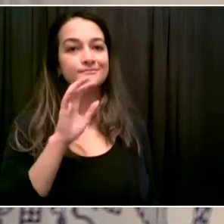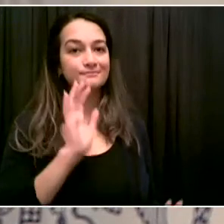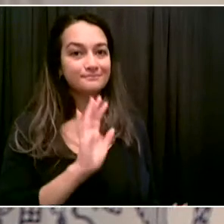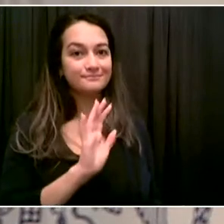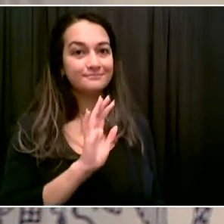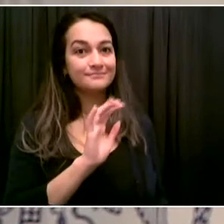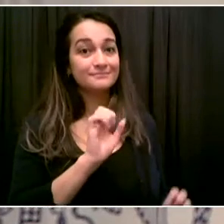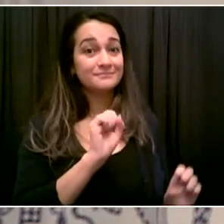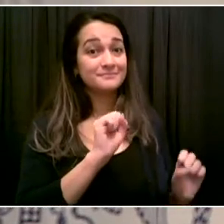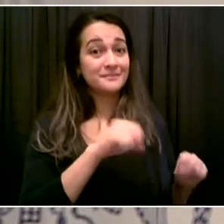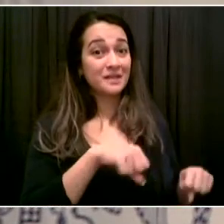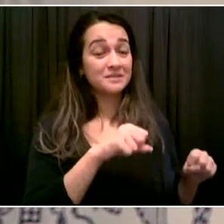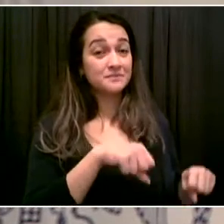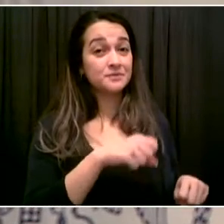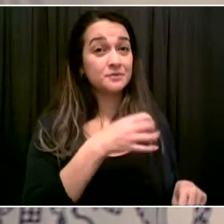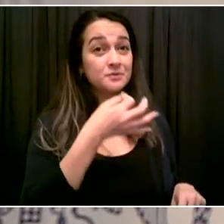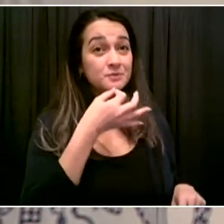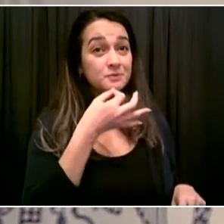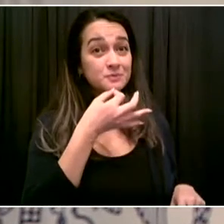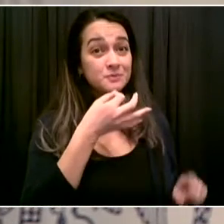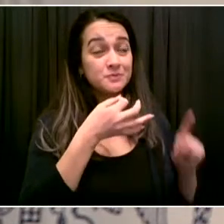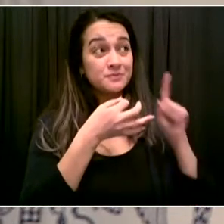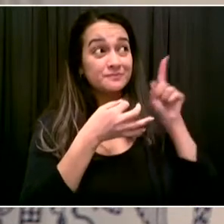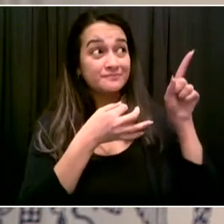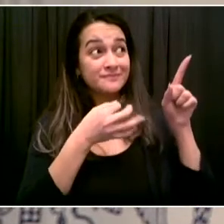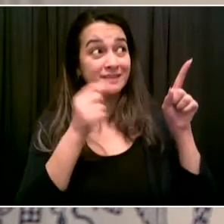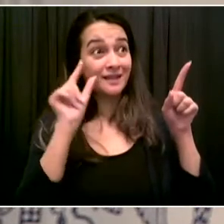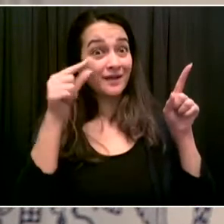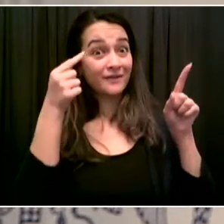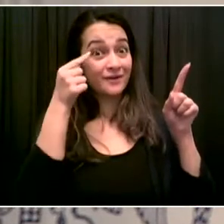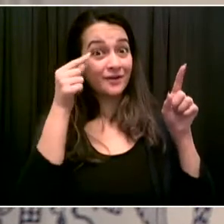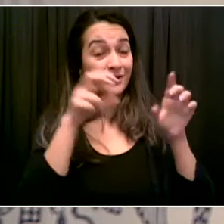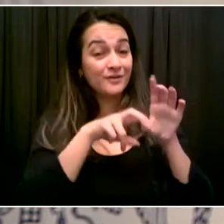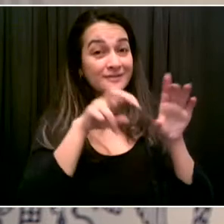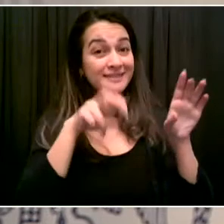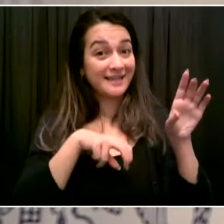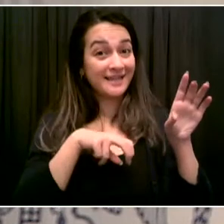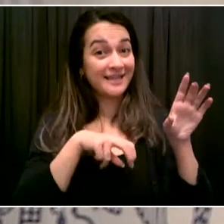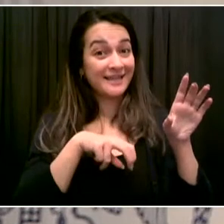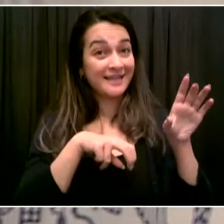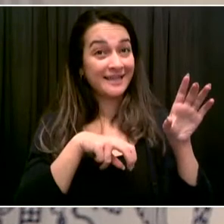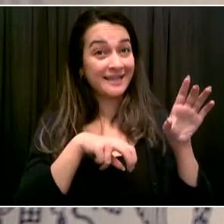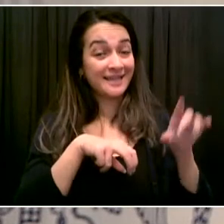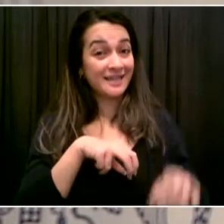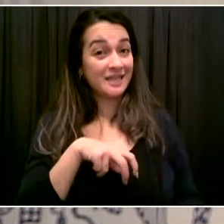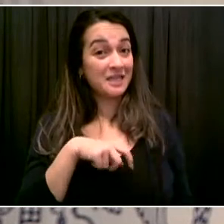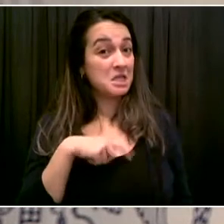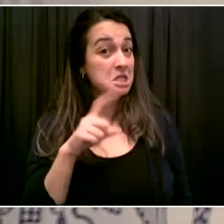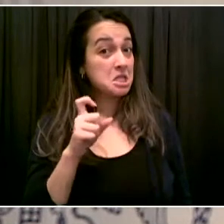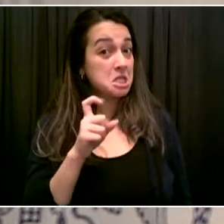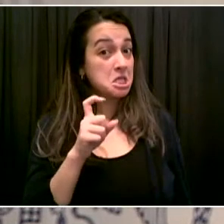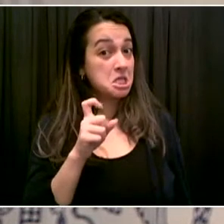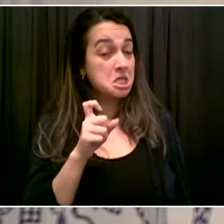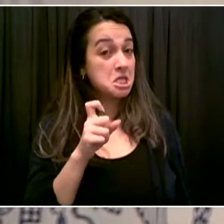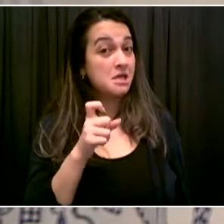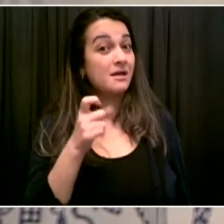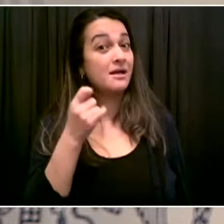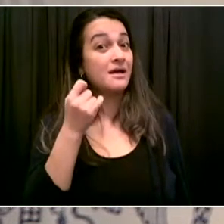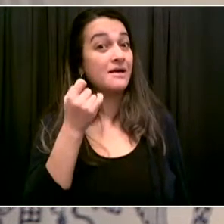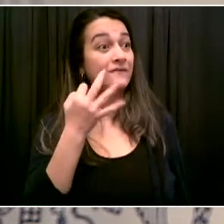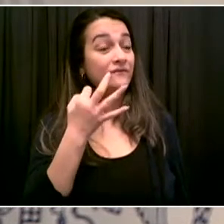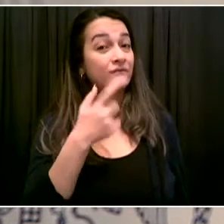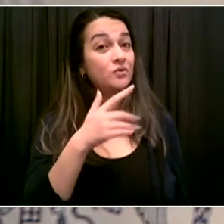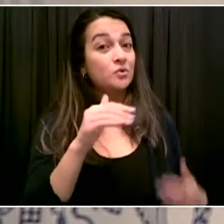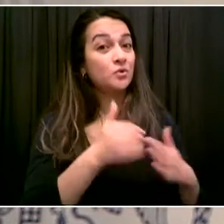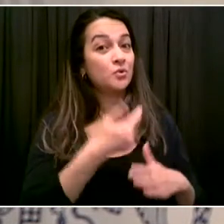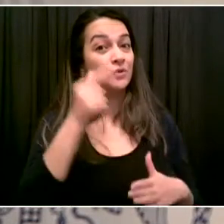tenure as mayor of the city. What kind of relationship do you think you would have with a possible Governor